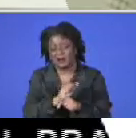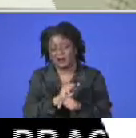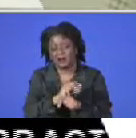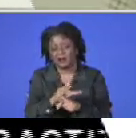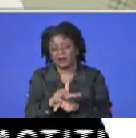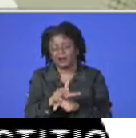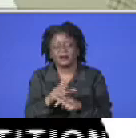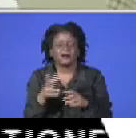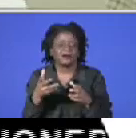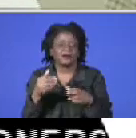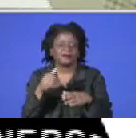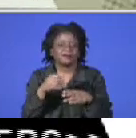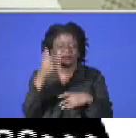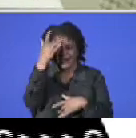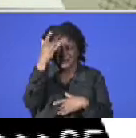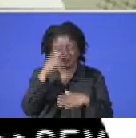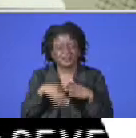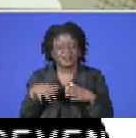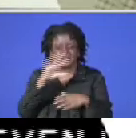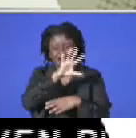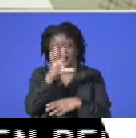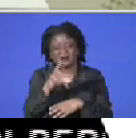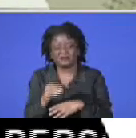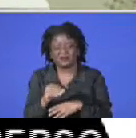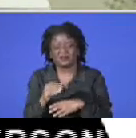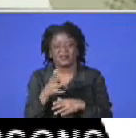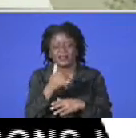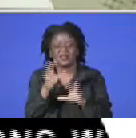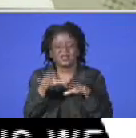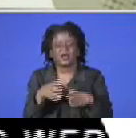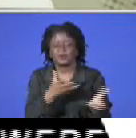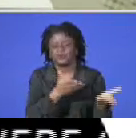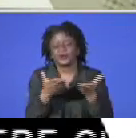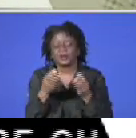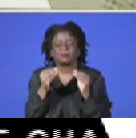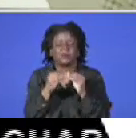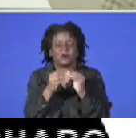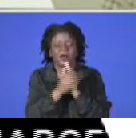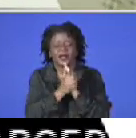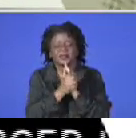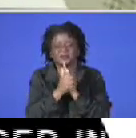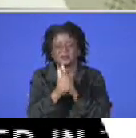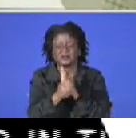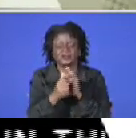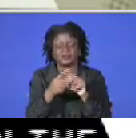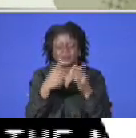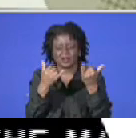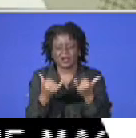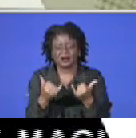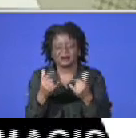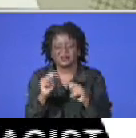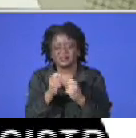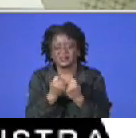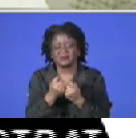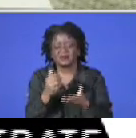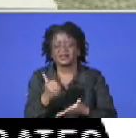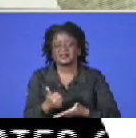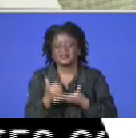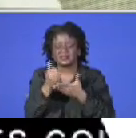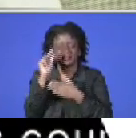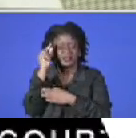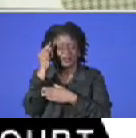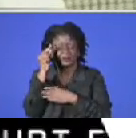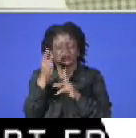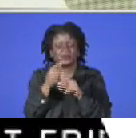more expertise to the present team and to assist the government in particularly dealing with the pandemic in